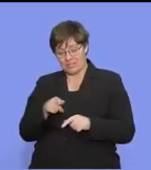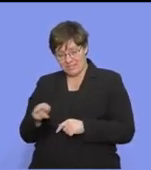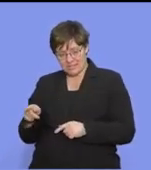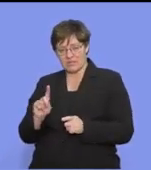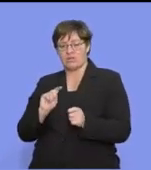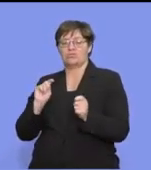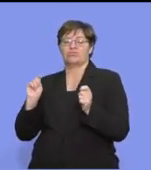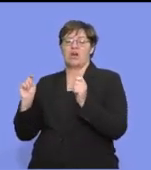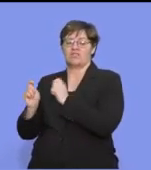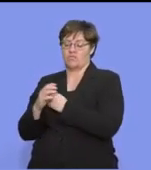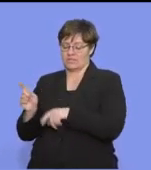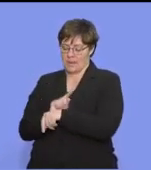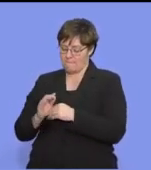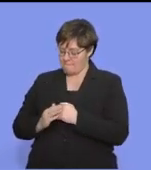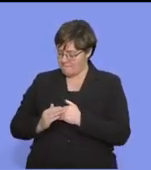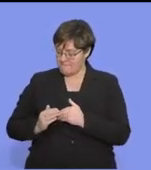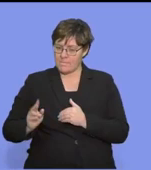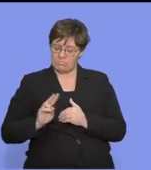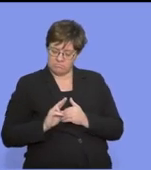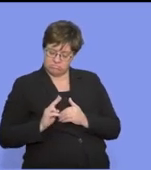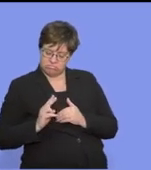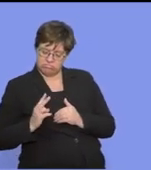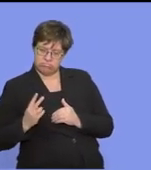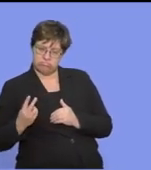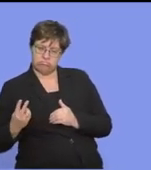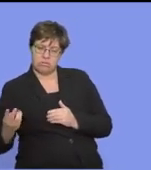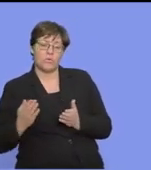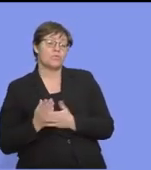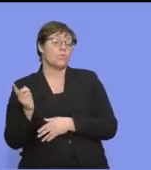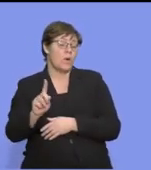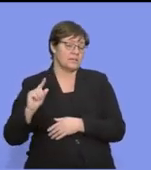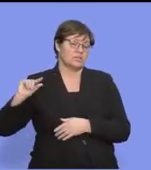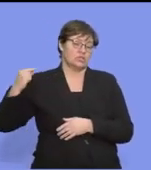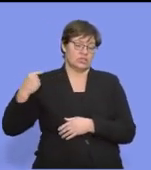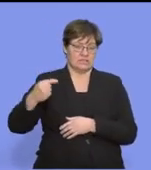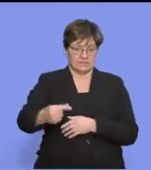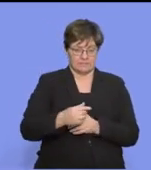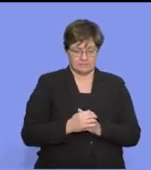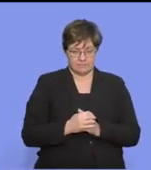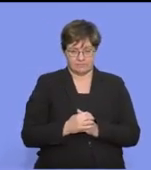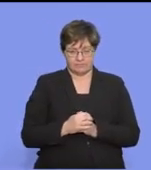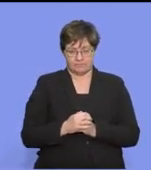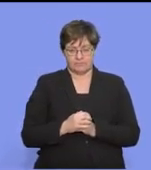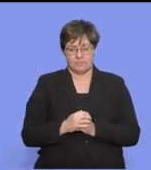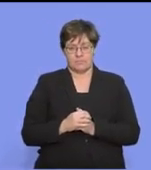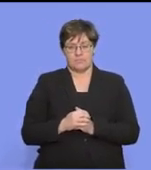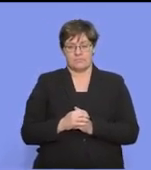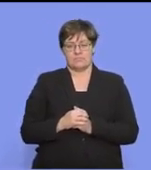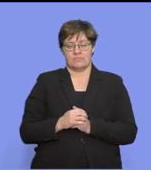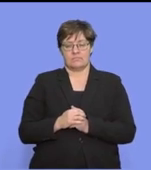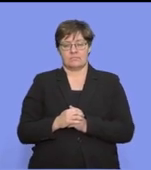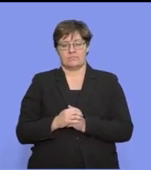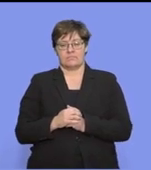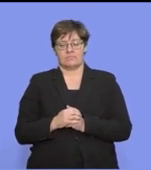Okay, and it's the population that transforms over time. And as I said, it's only through genetic